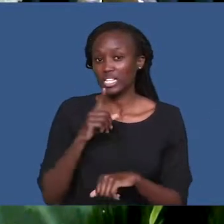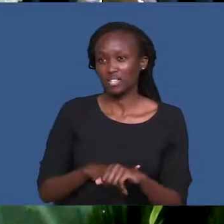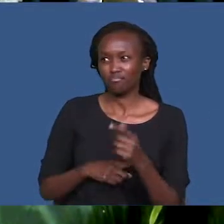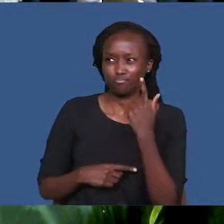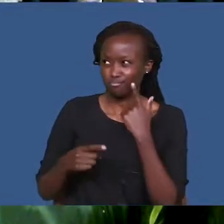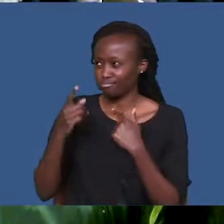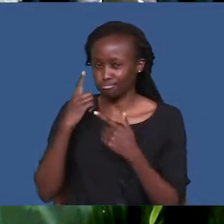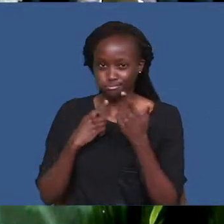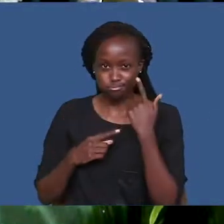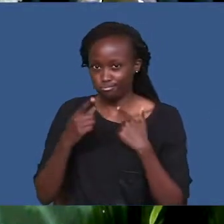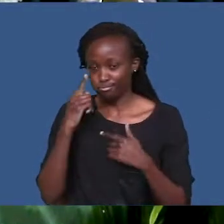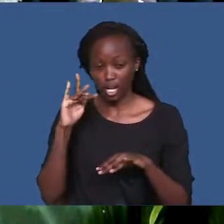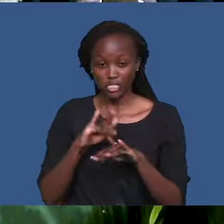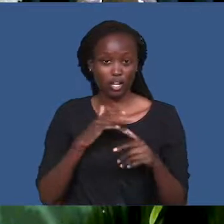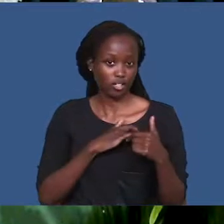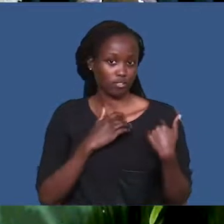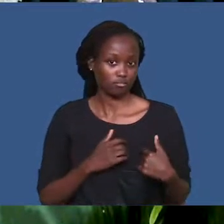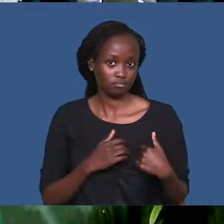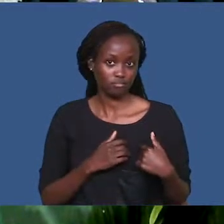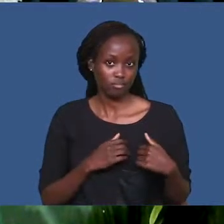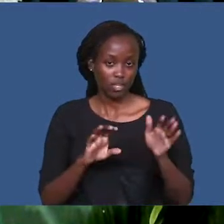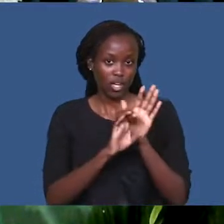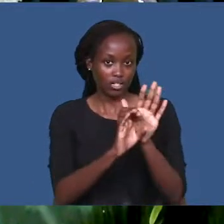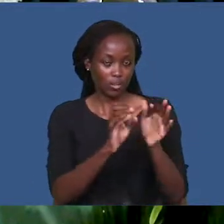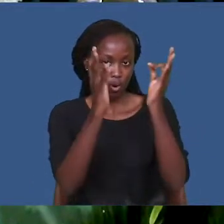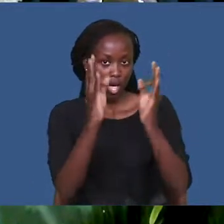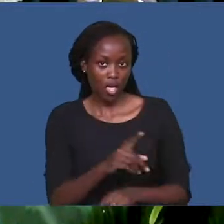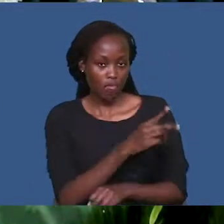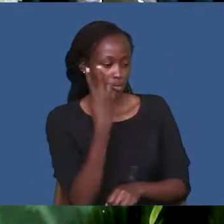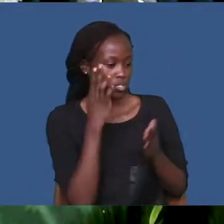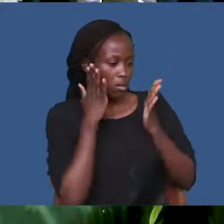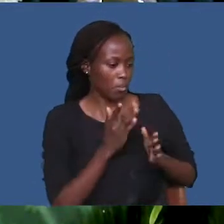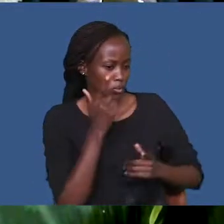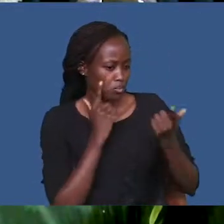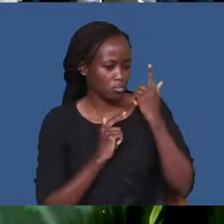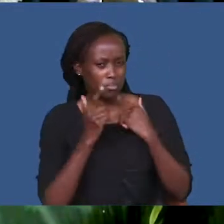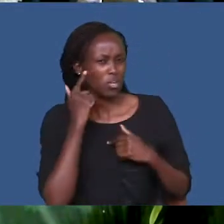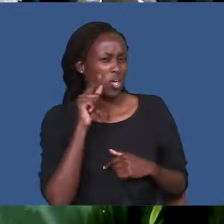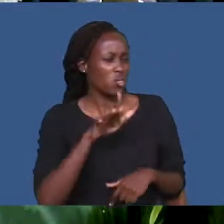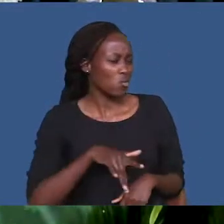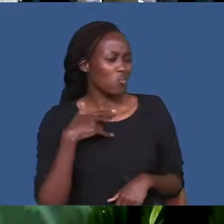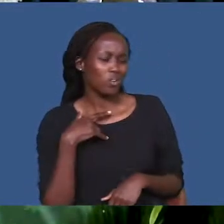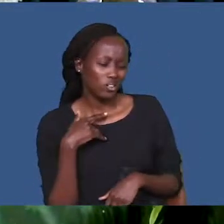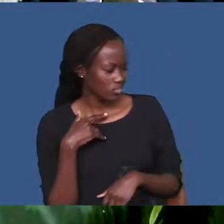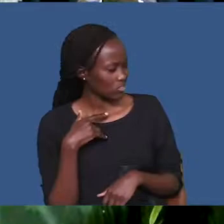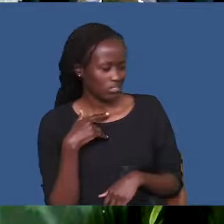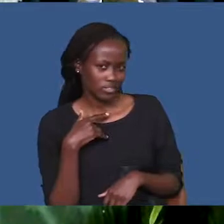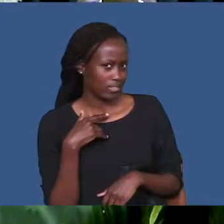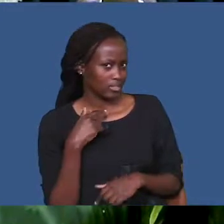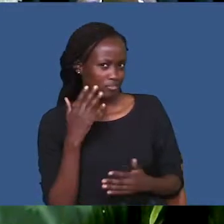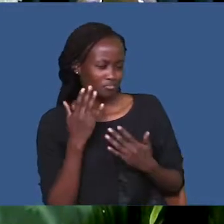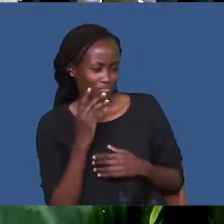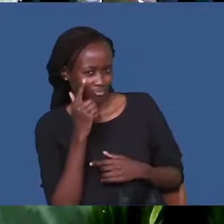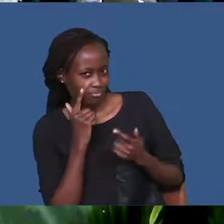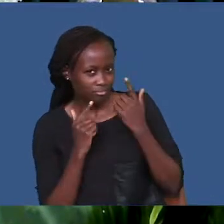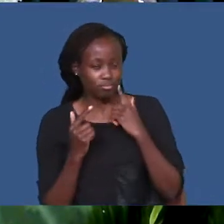that touches our hearts. If you happen to see a stranger crying, you will also feel compelled somehow to